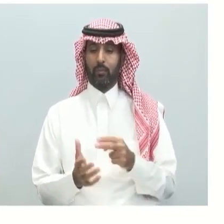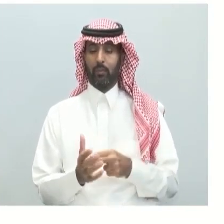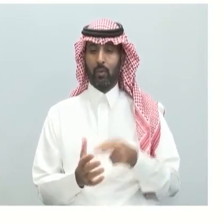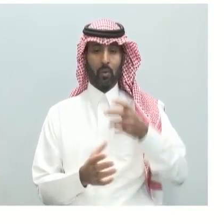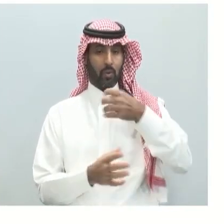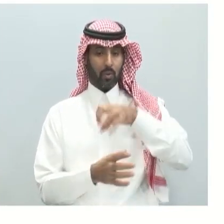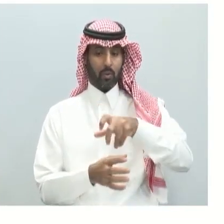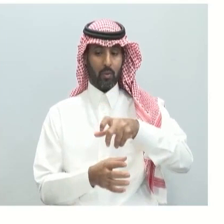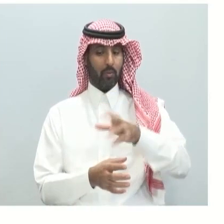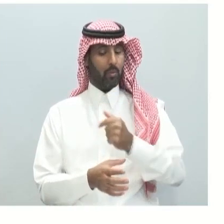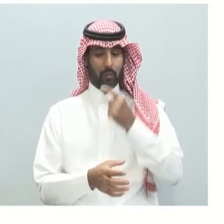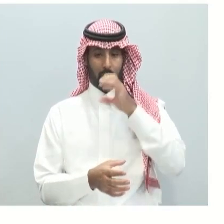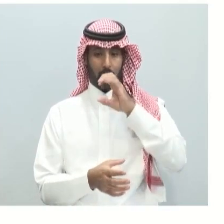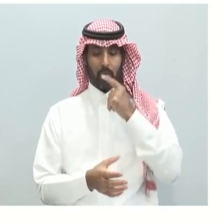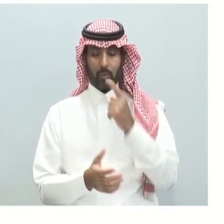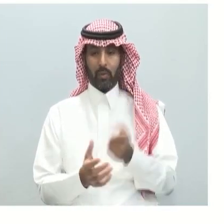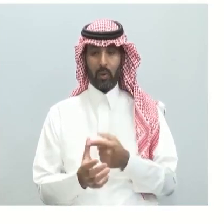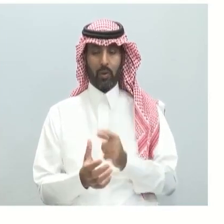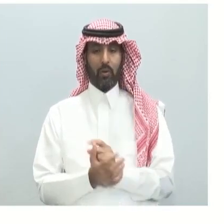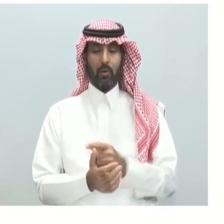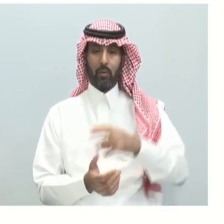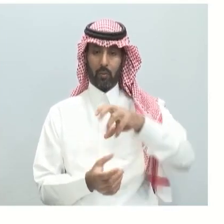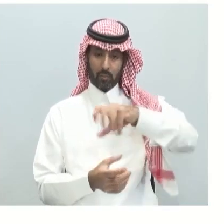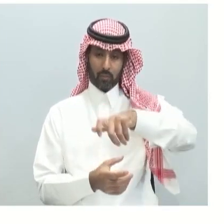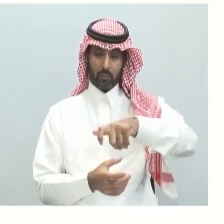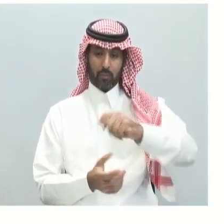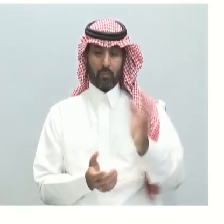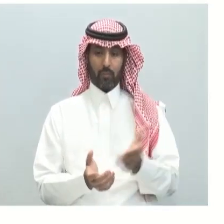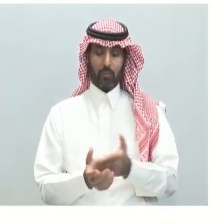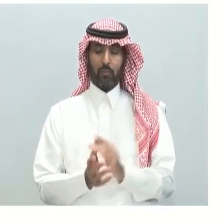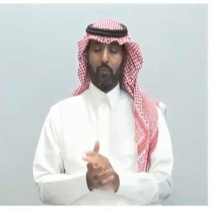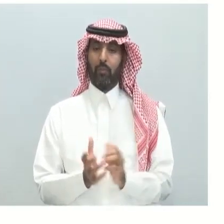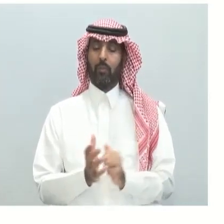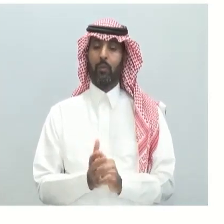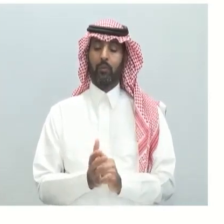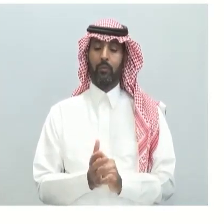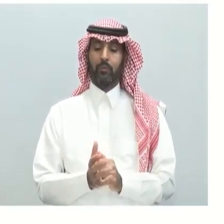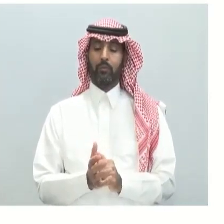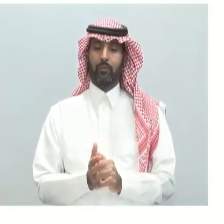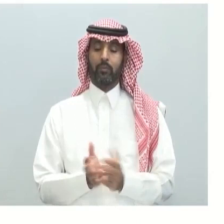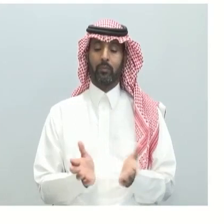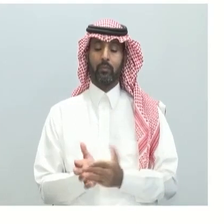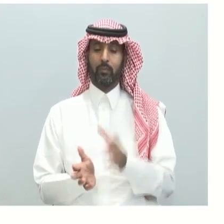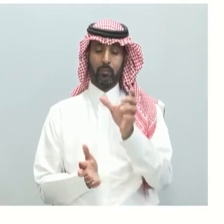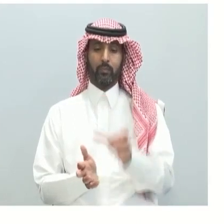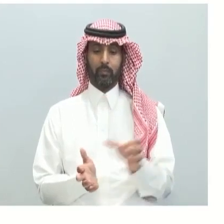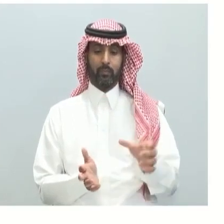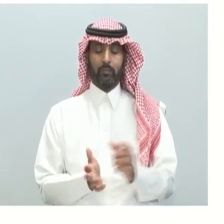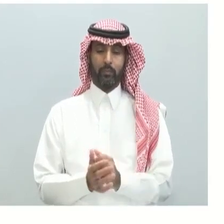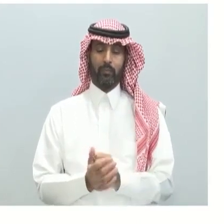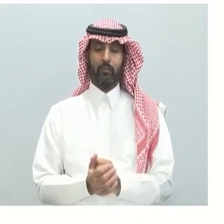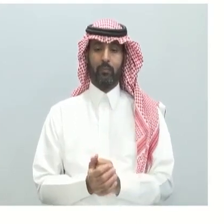local water supply. The most challenging aspect, providing the alternative and getting the wood